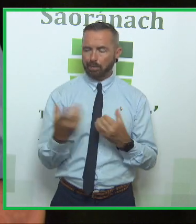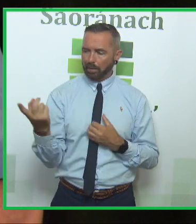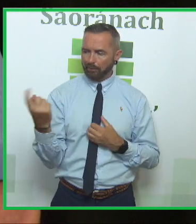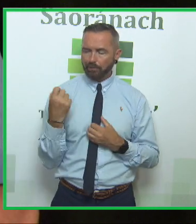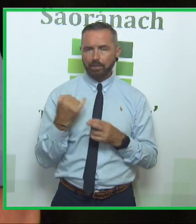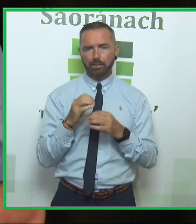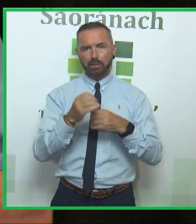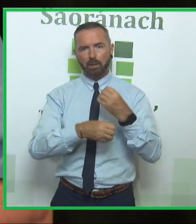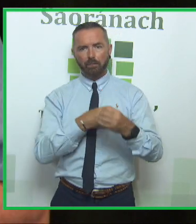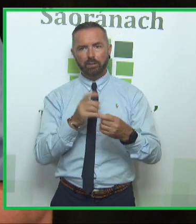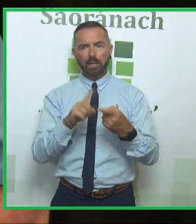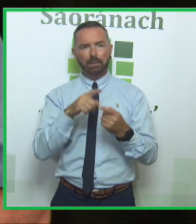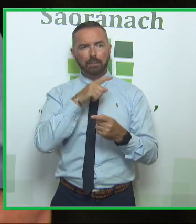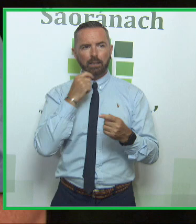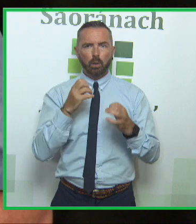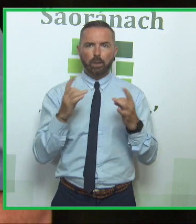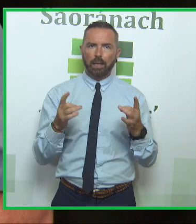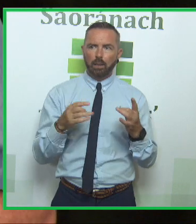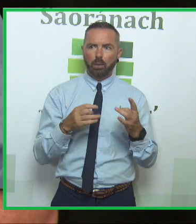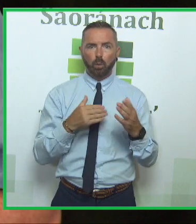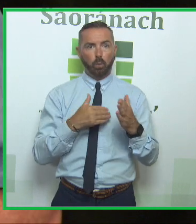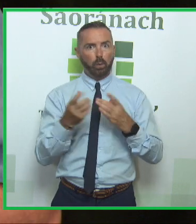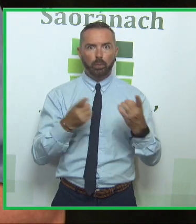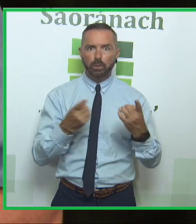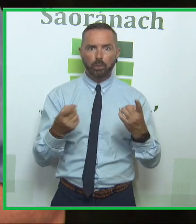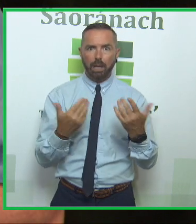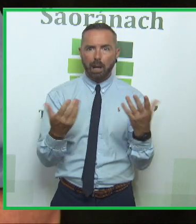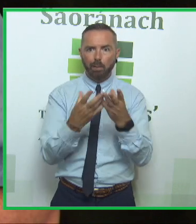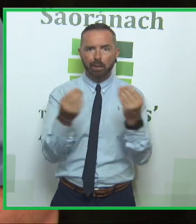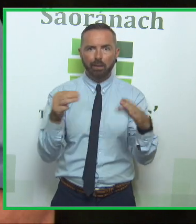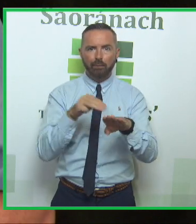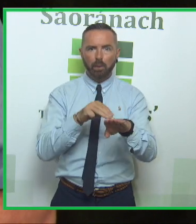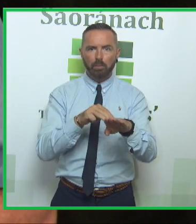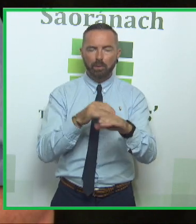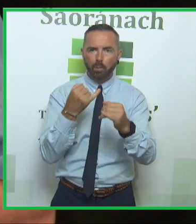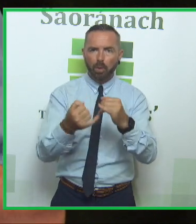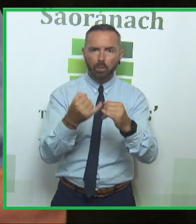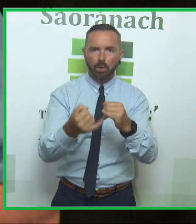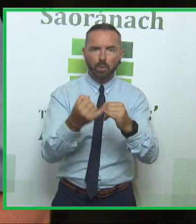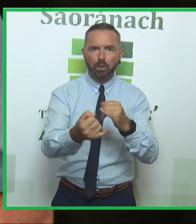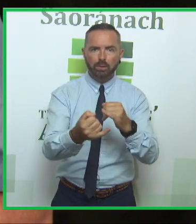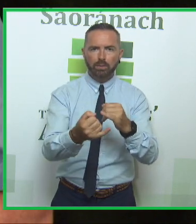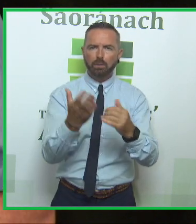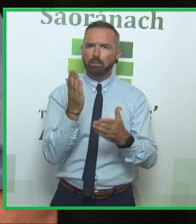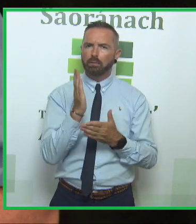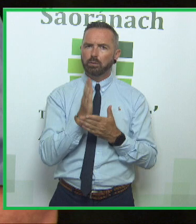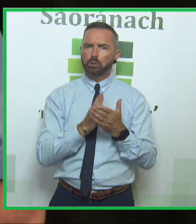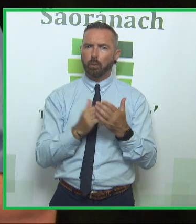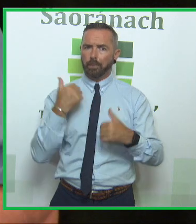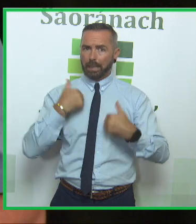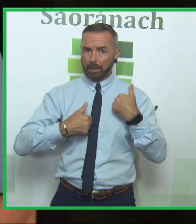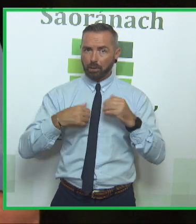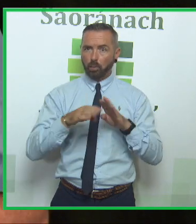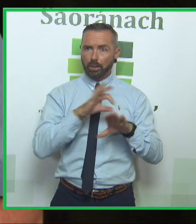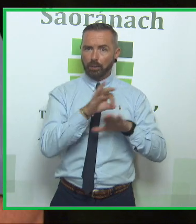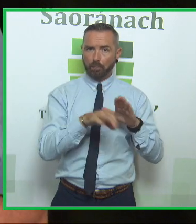office, and he said, what the hell are we going to do? This problem is just getting worse and worse. There seems to be some interest in government, across